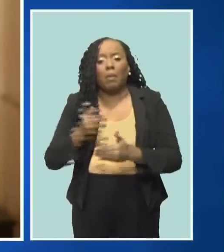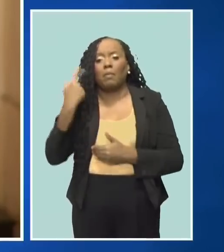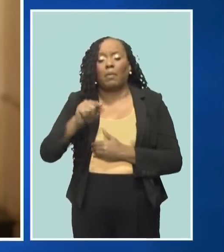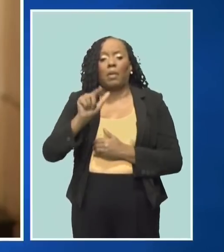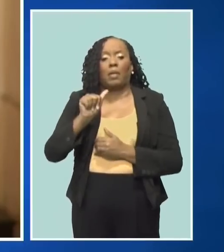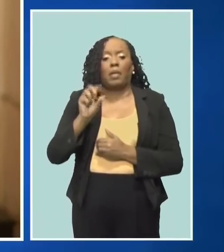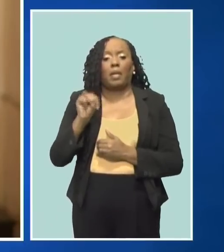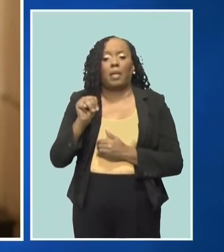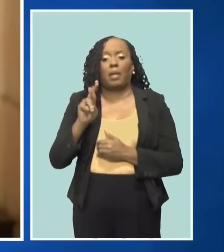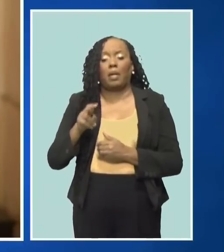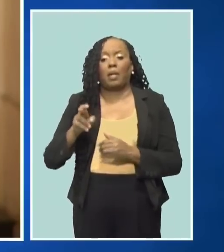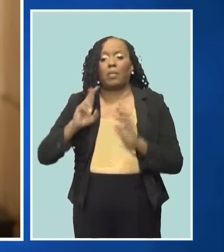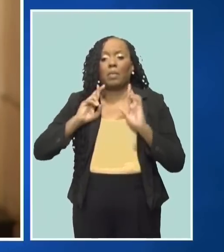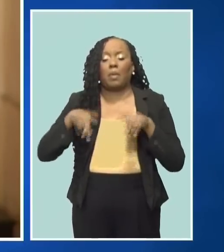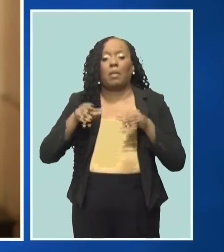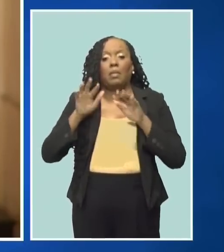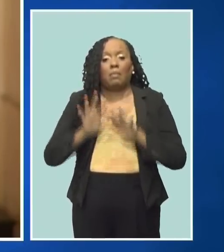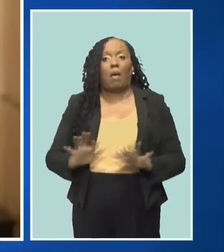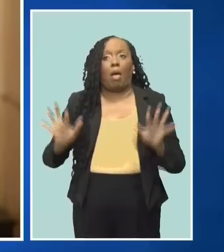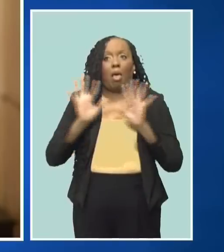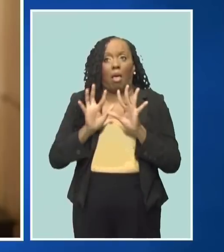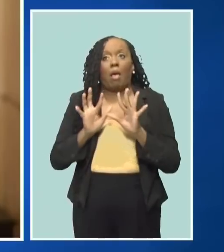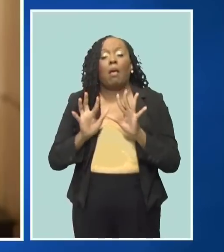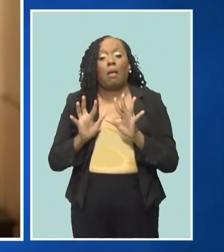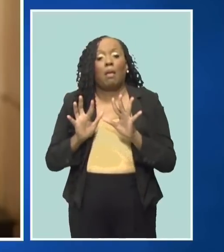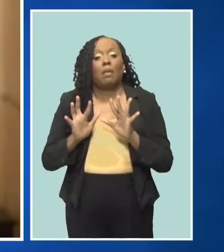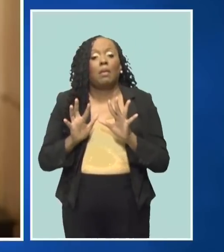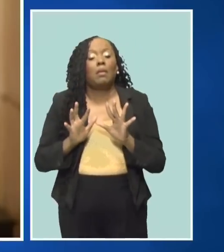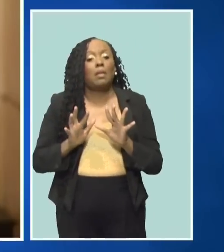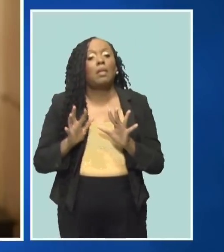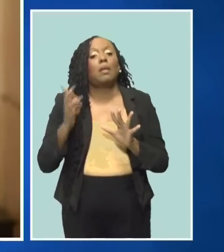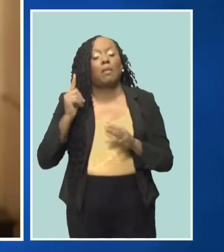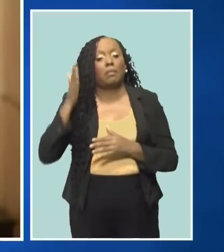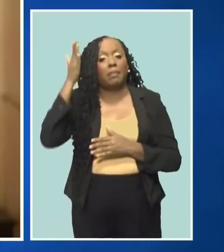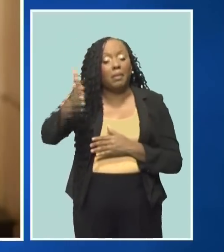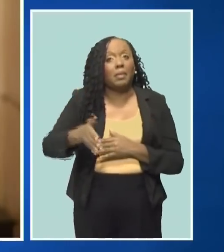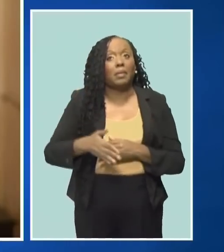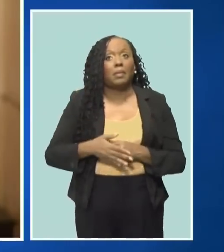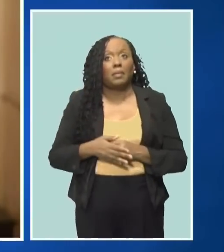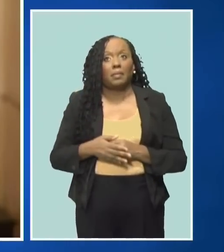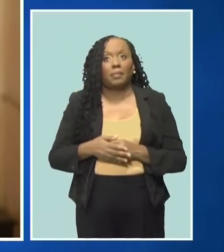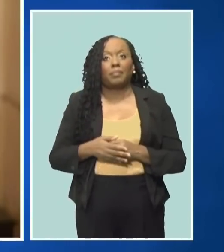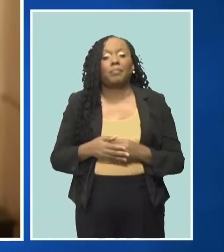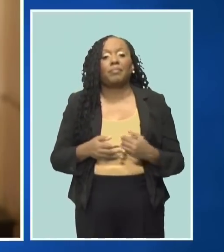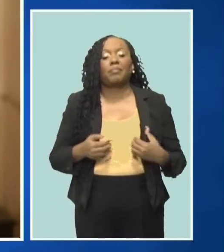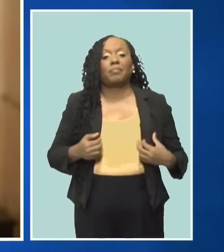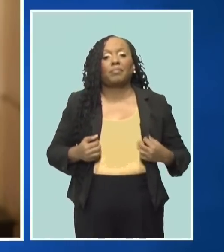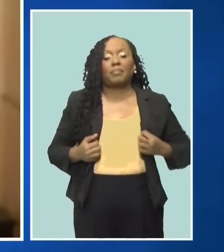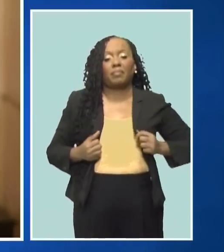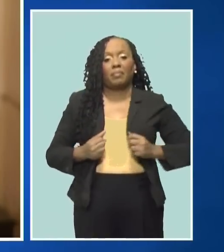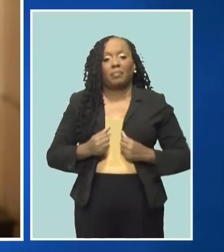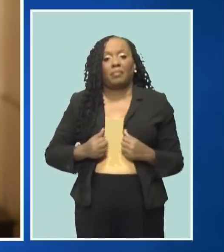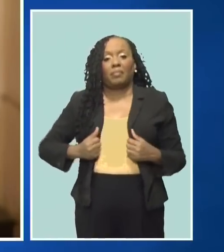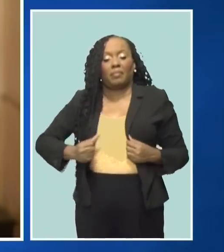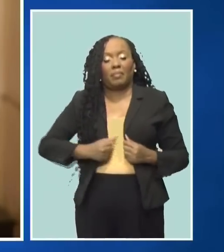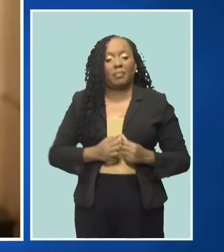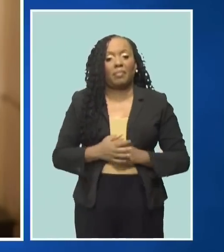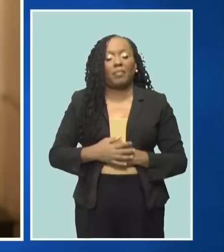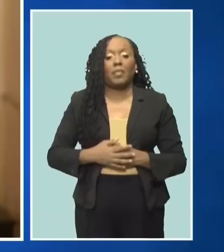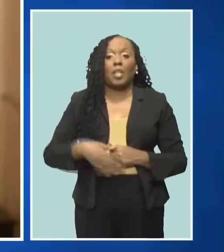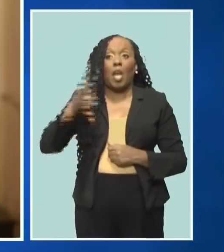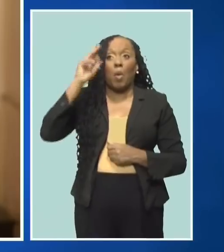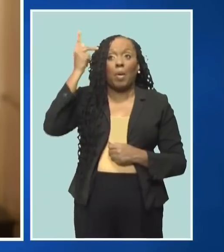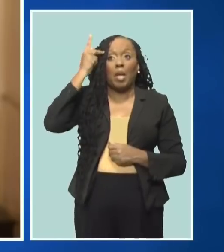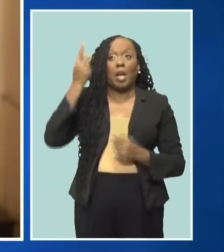response across all sectors we expect in the coming years. But my friends, this political declaration, while critical,